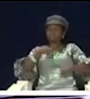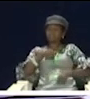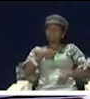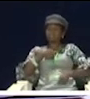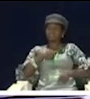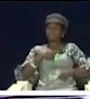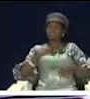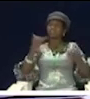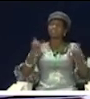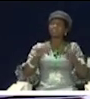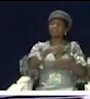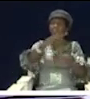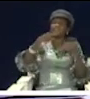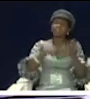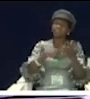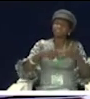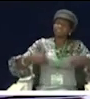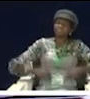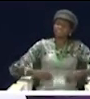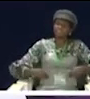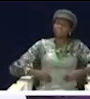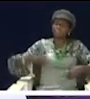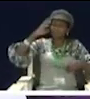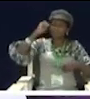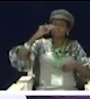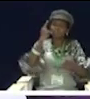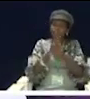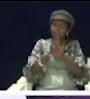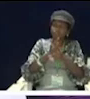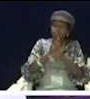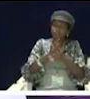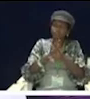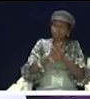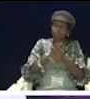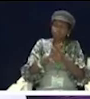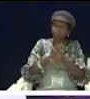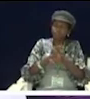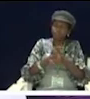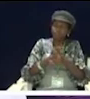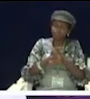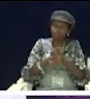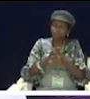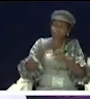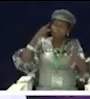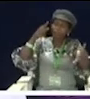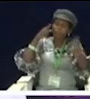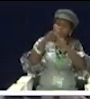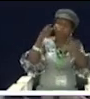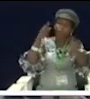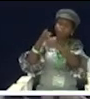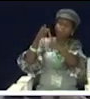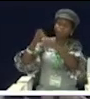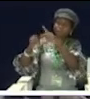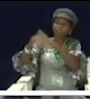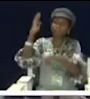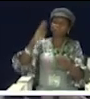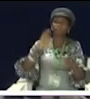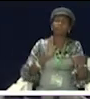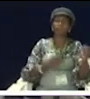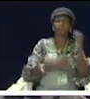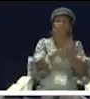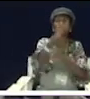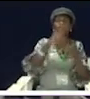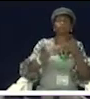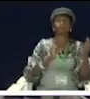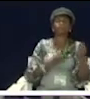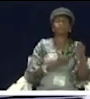Now, this young man just pointed us out, pointed our God to us. A